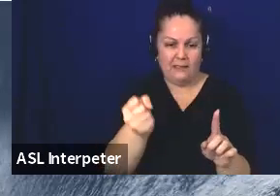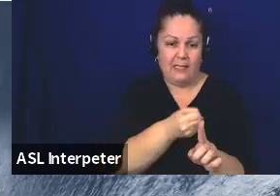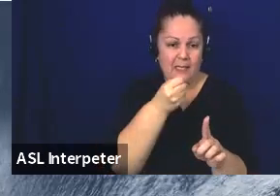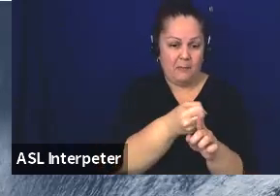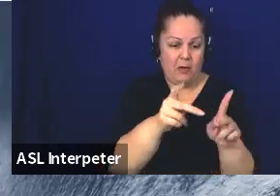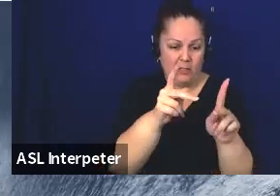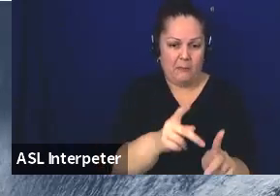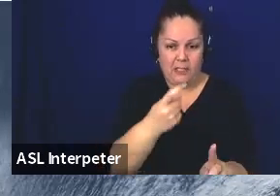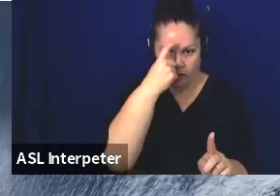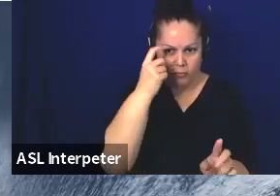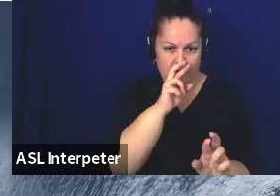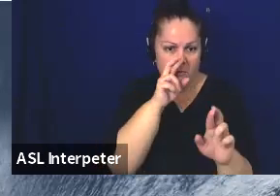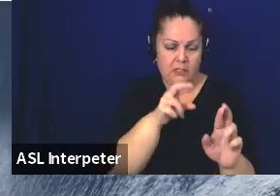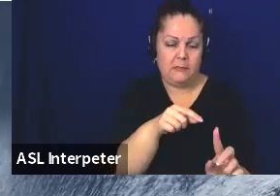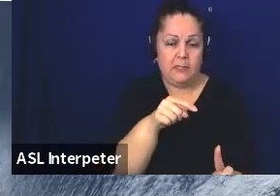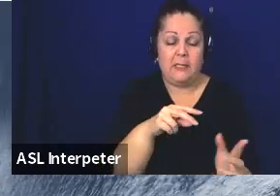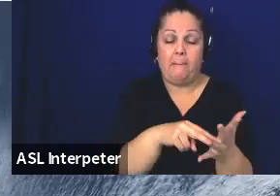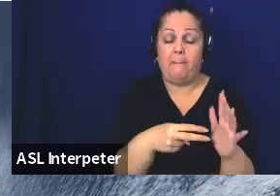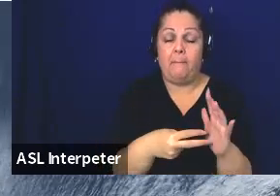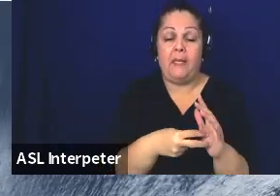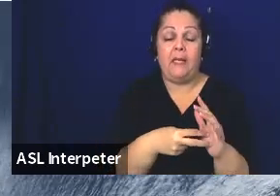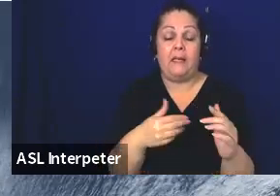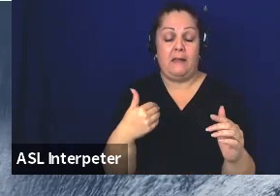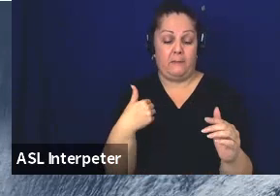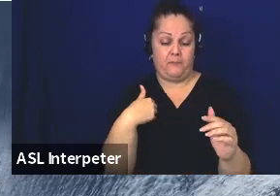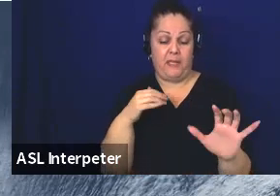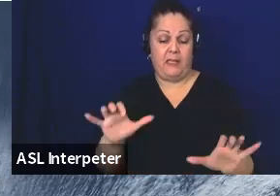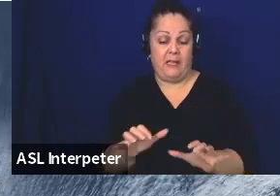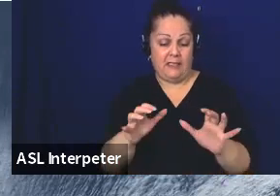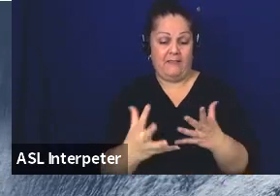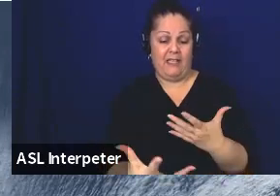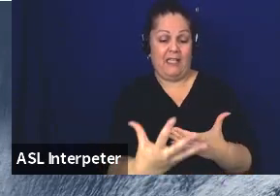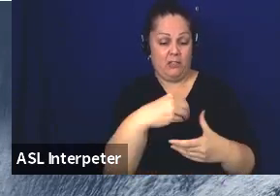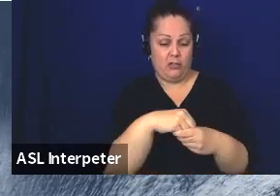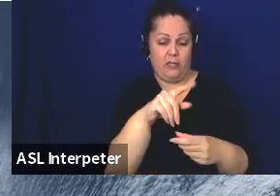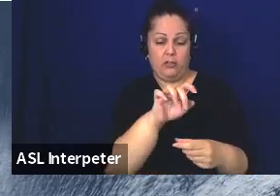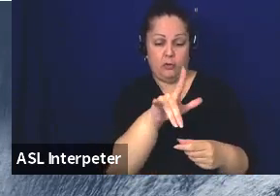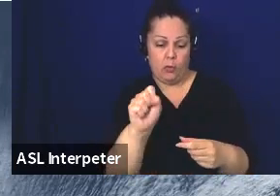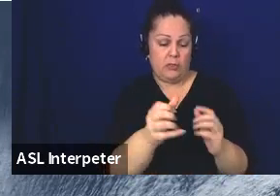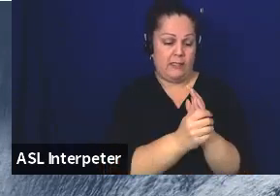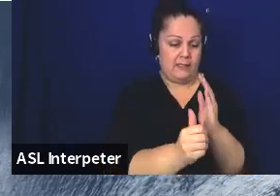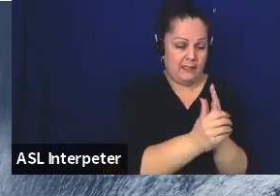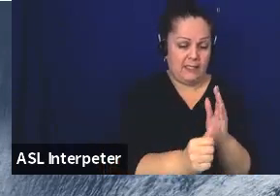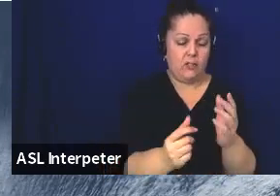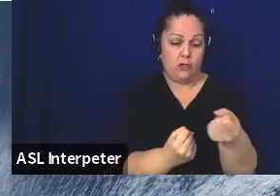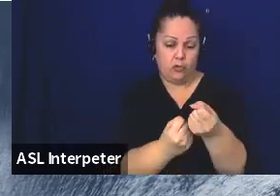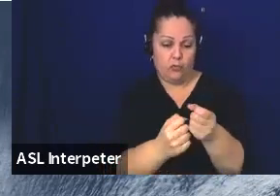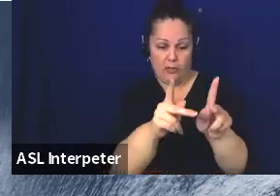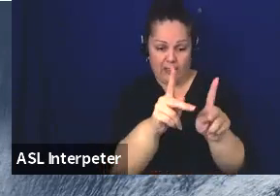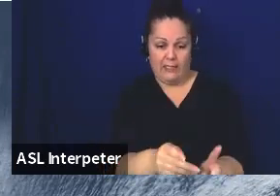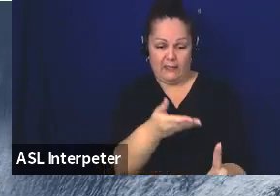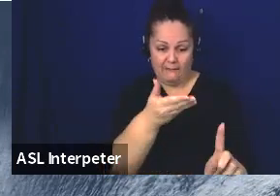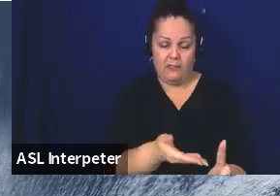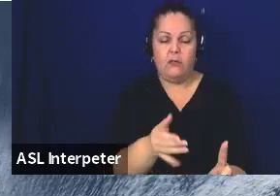individual's trauma responses. This means that the stakeholder actively integrates tools and skills that support the individual